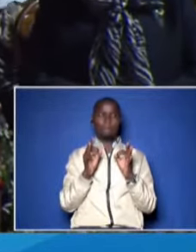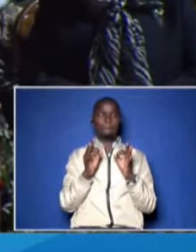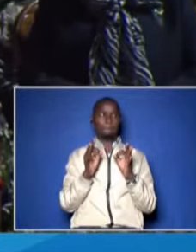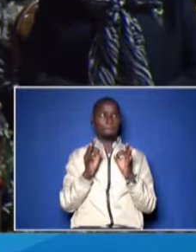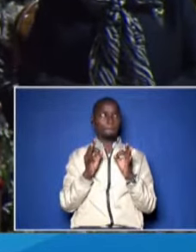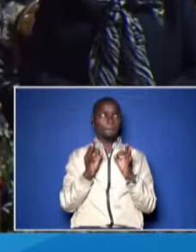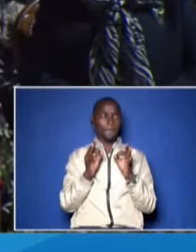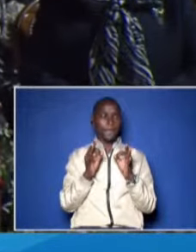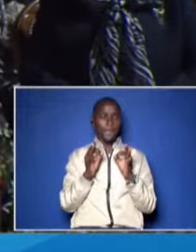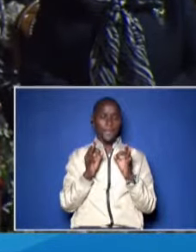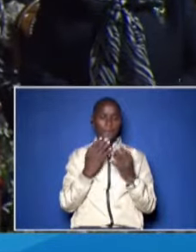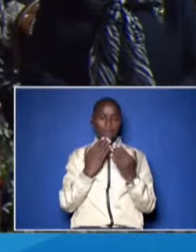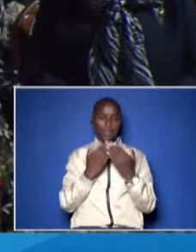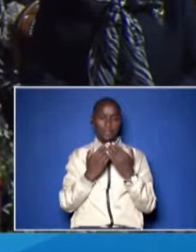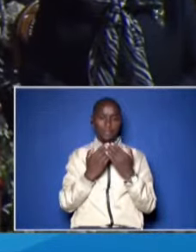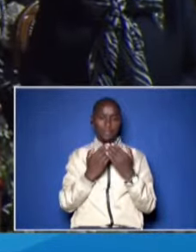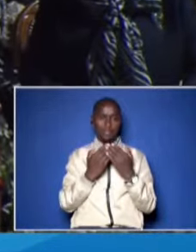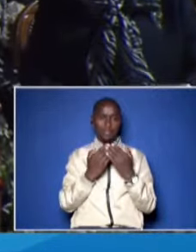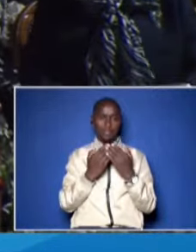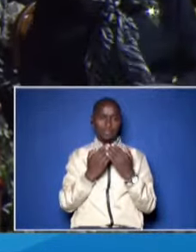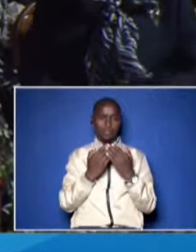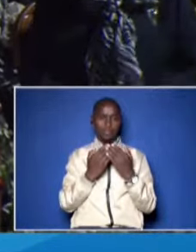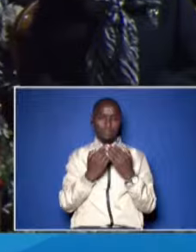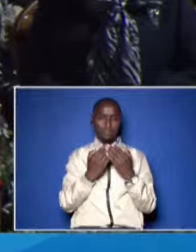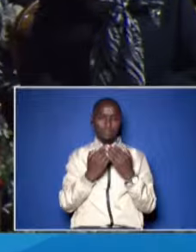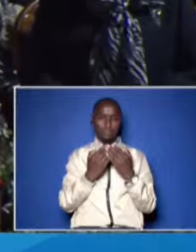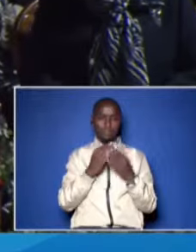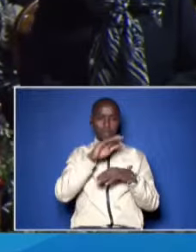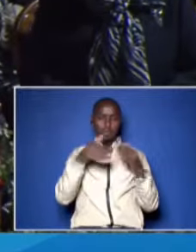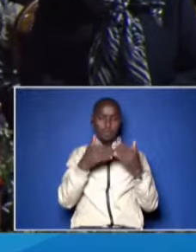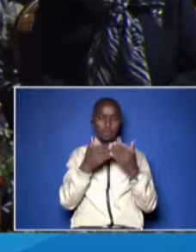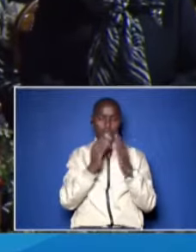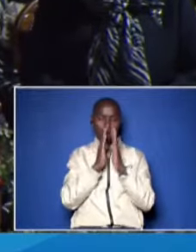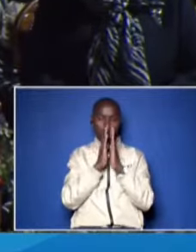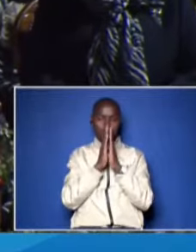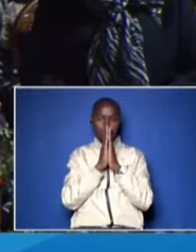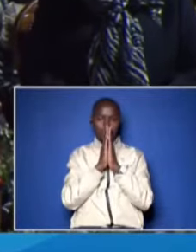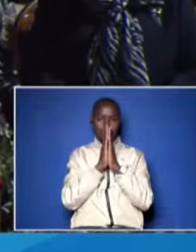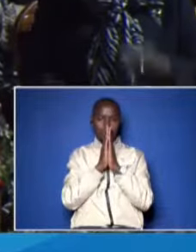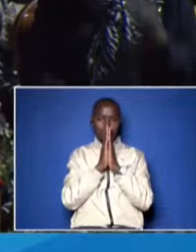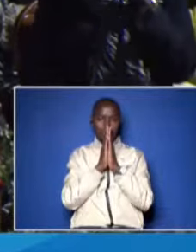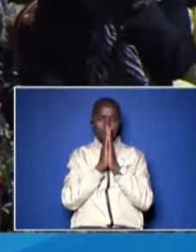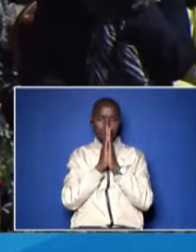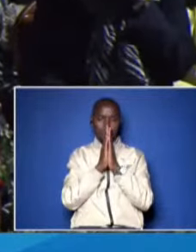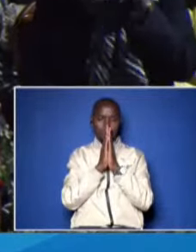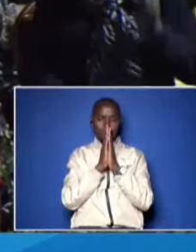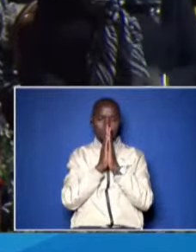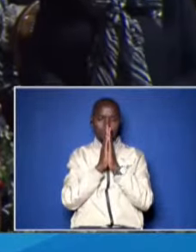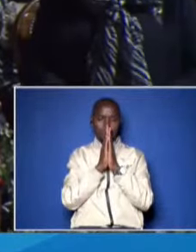free I thank you all for your prayers and she